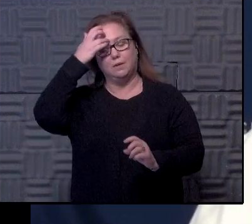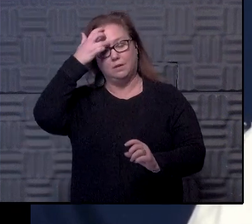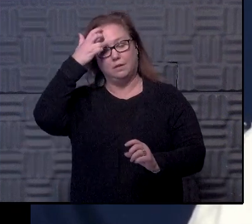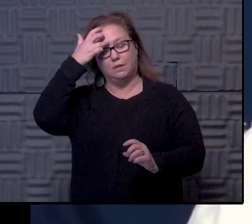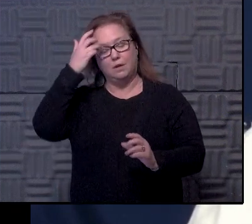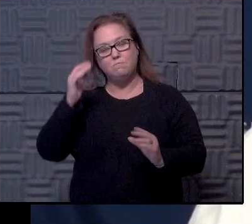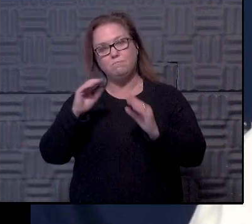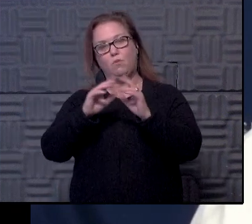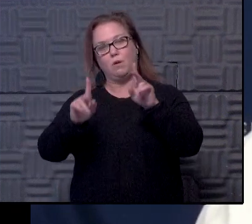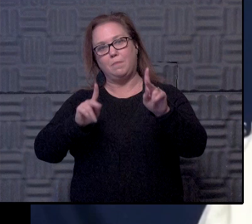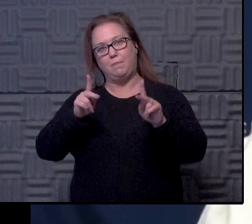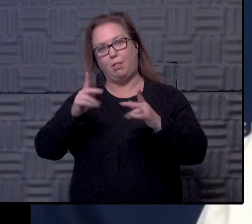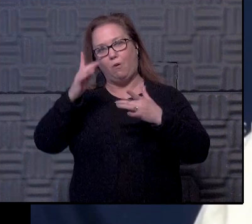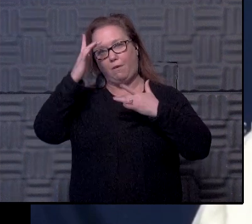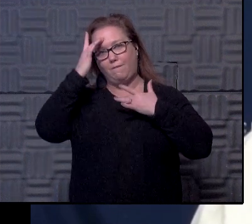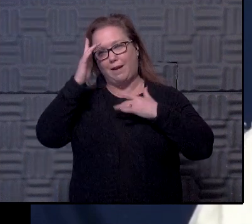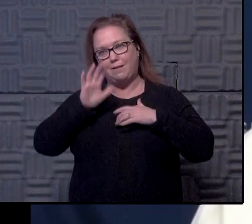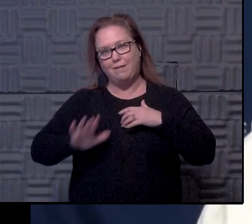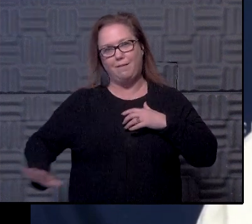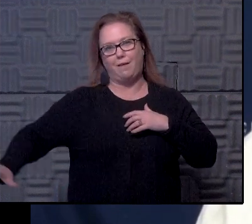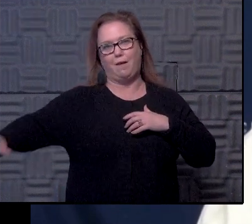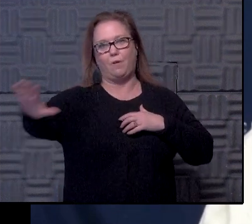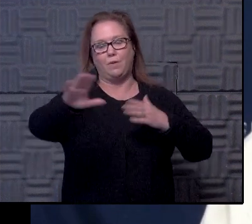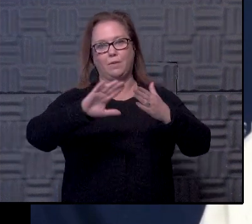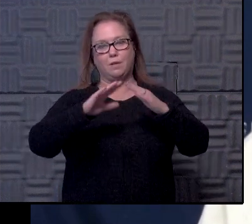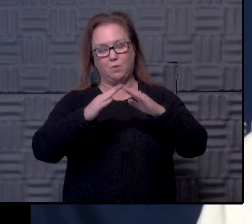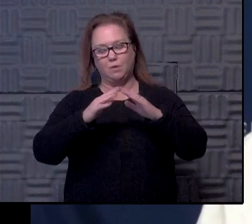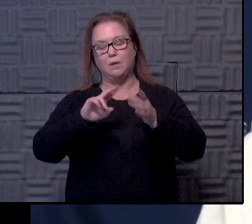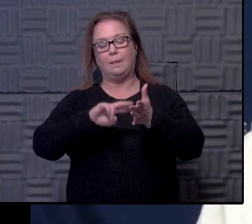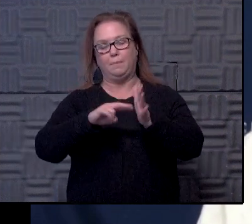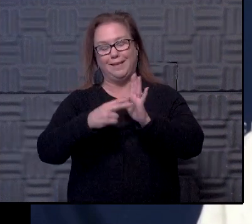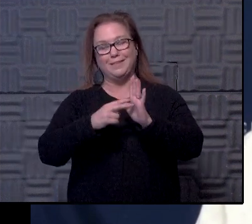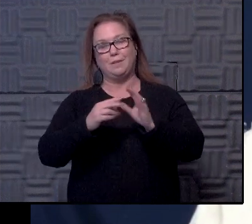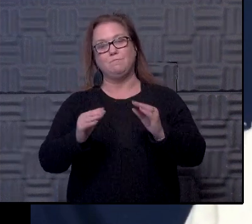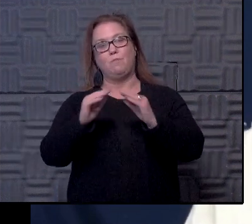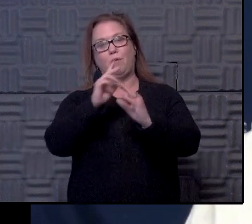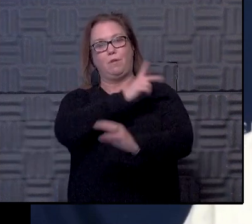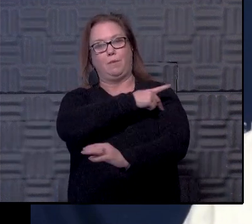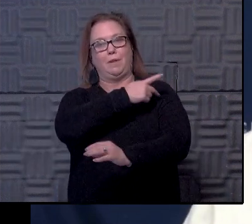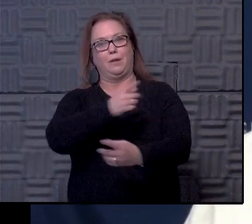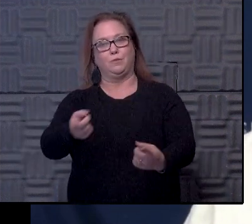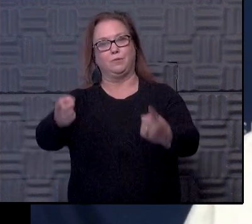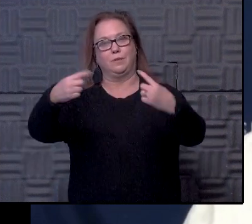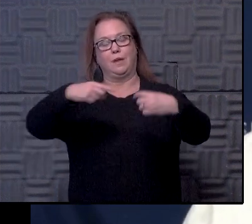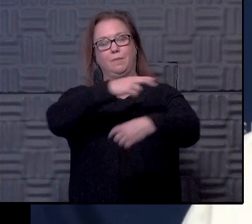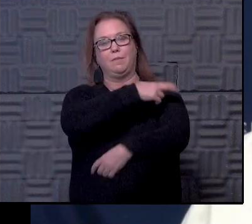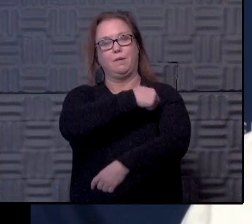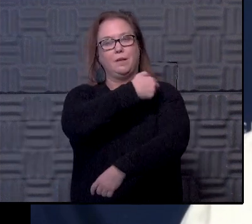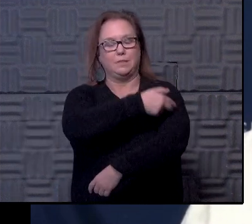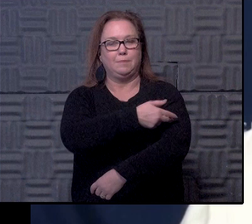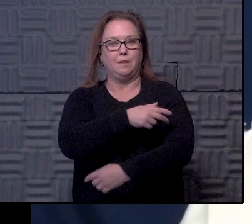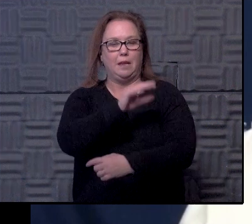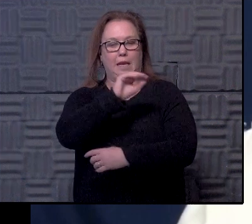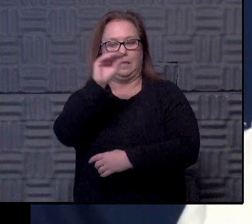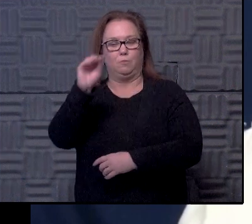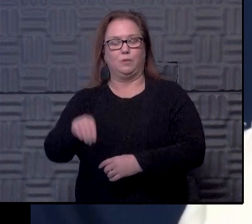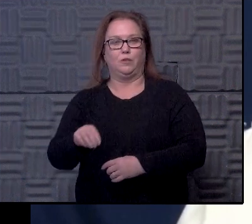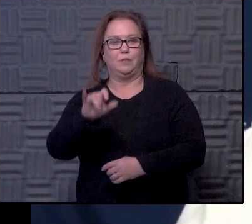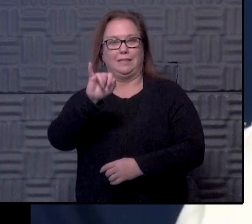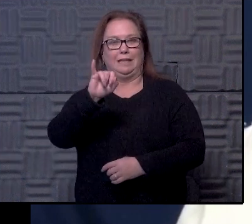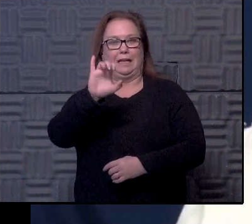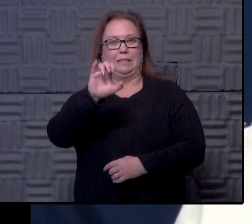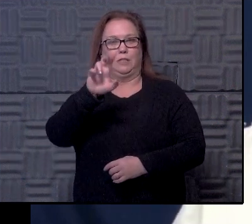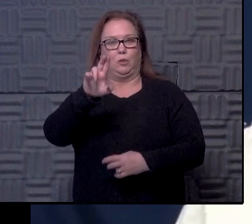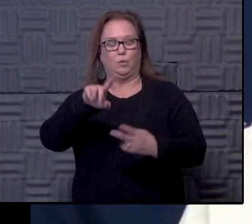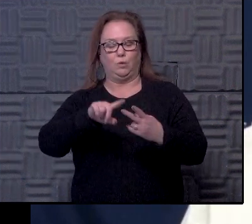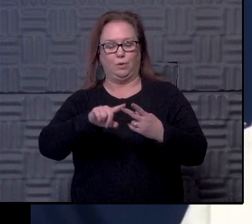people infected in the community, which means more patients needing to be admitted to the hospital. The percentage of them that need ICU care, that need a